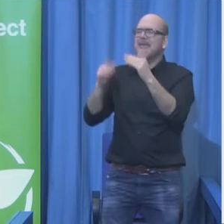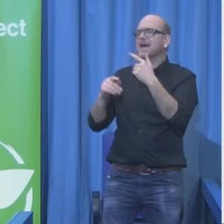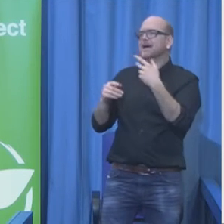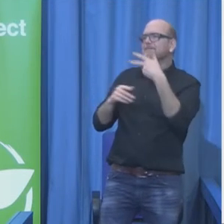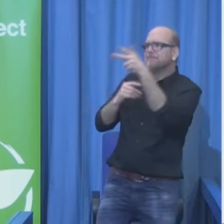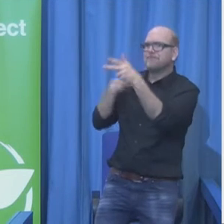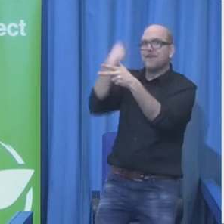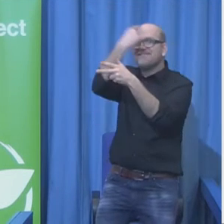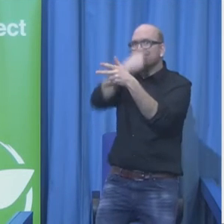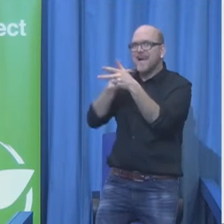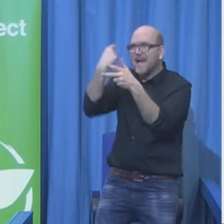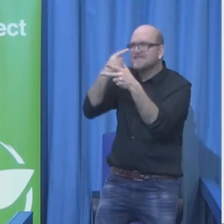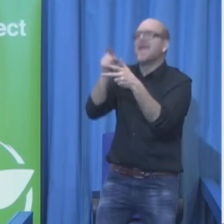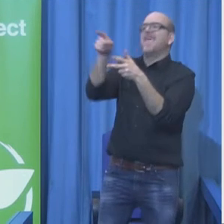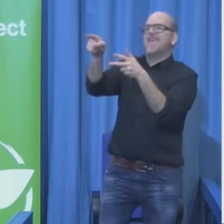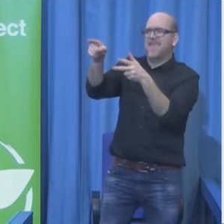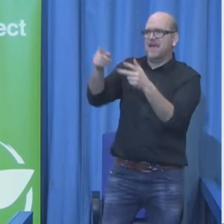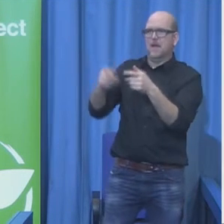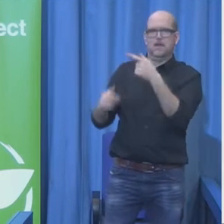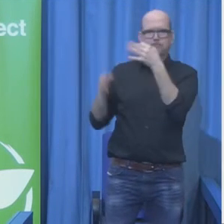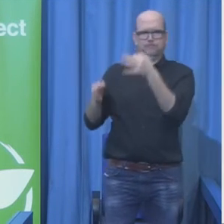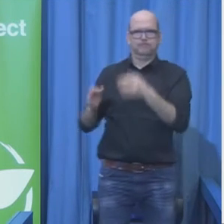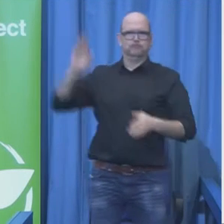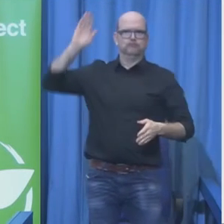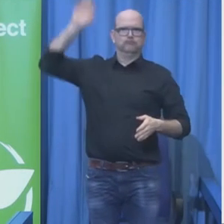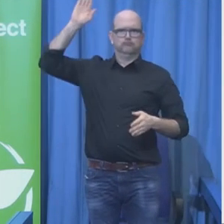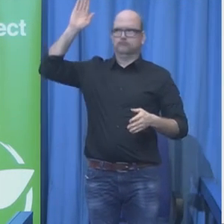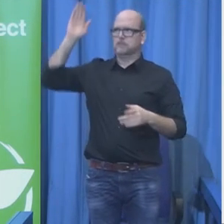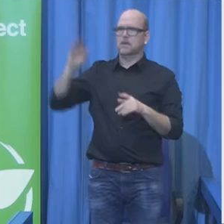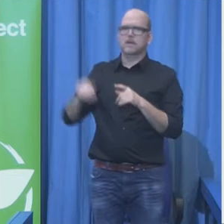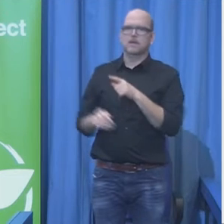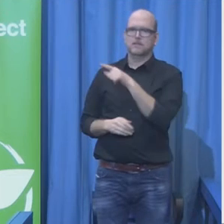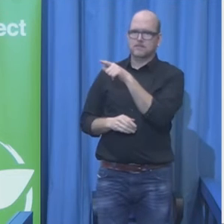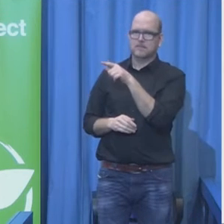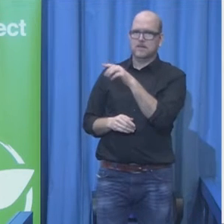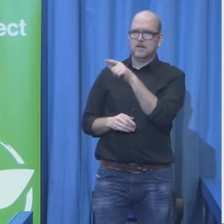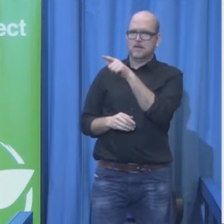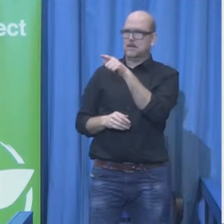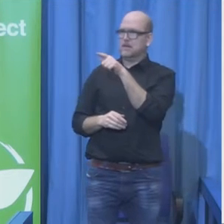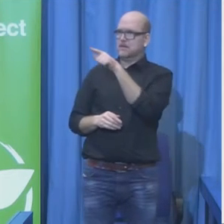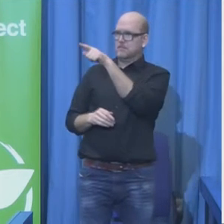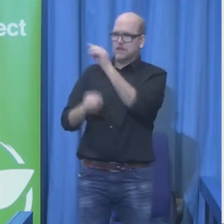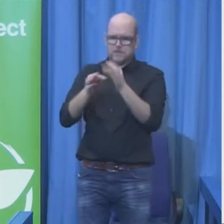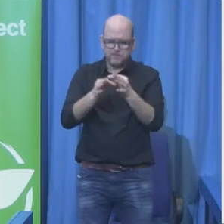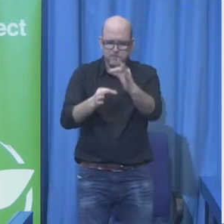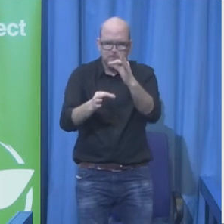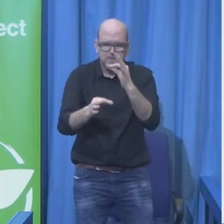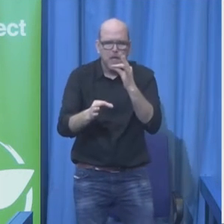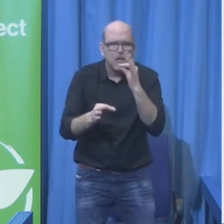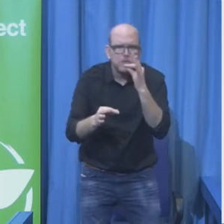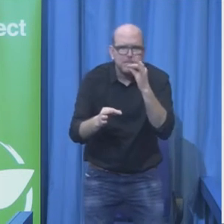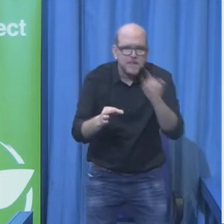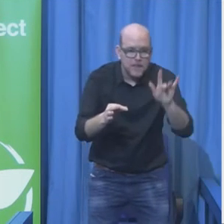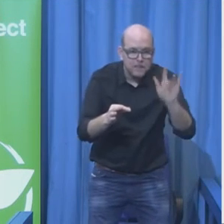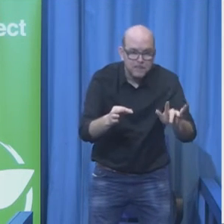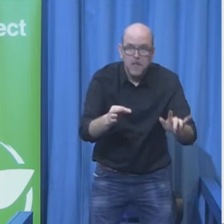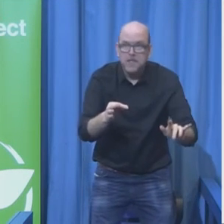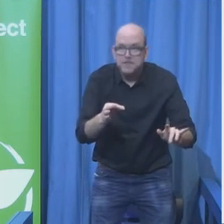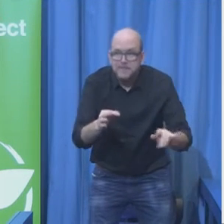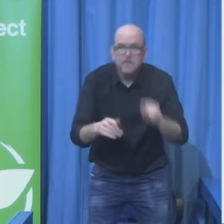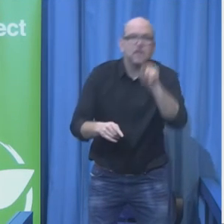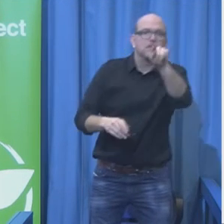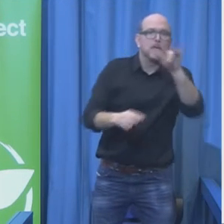sorry, everyone has a microphone. Okay, so the gentleman next to Eric, and then I go to the first floor, and then let's